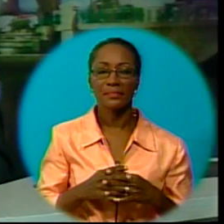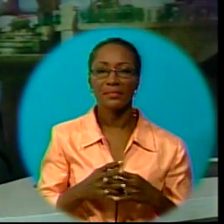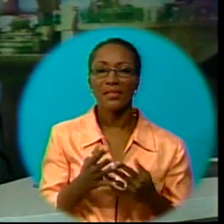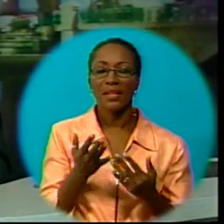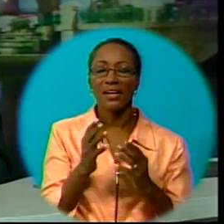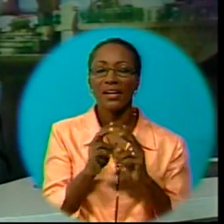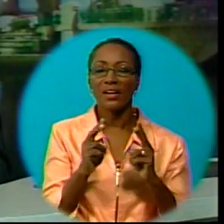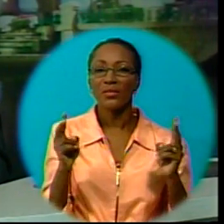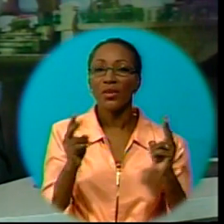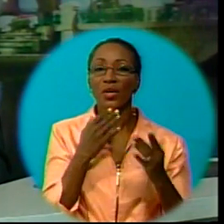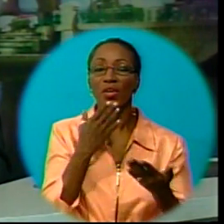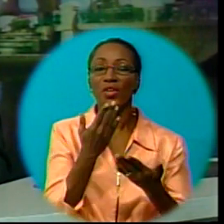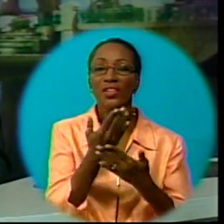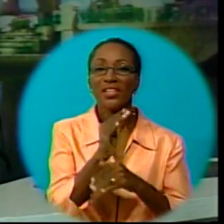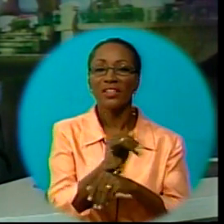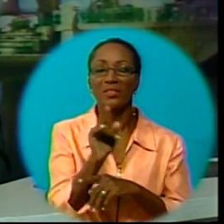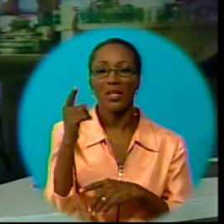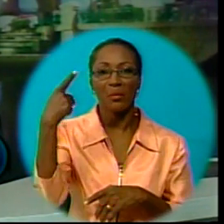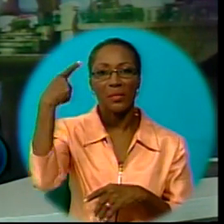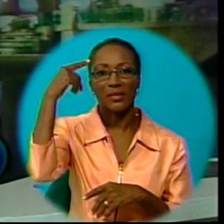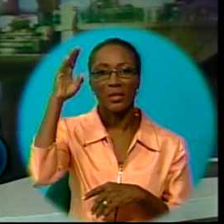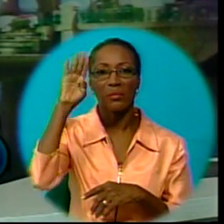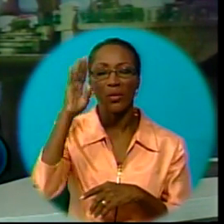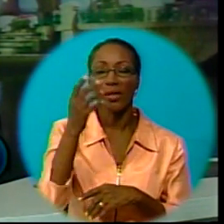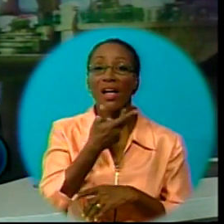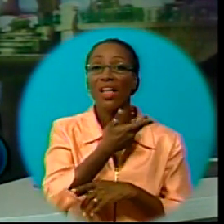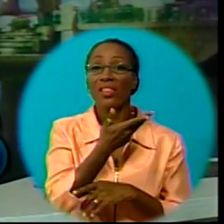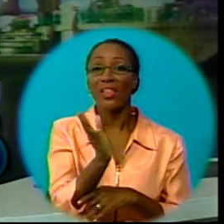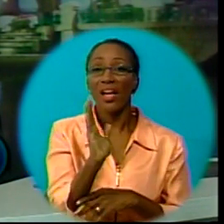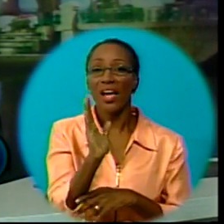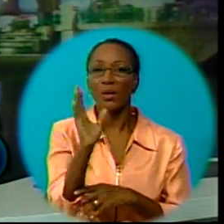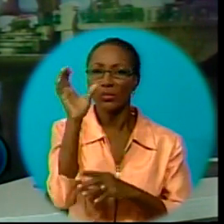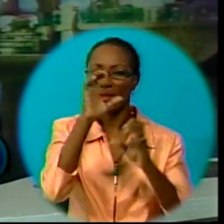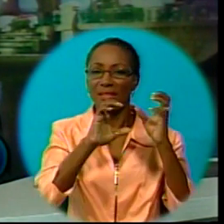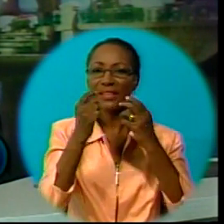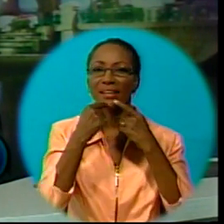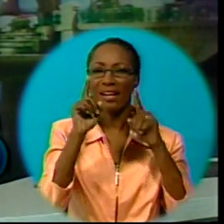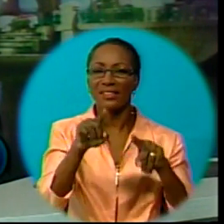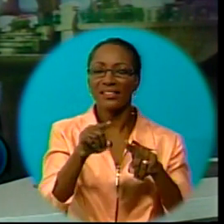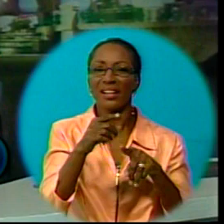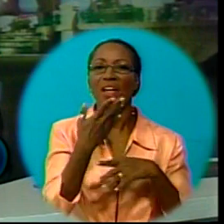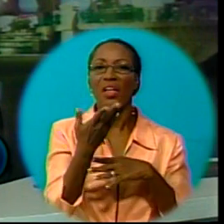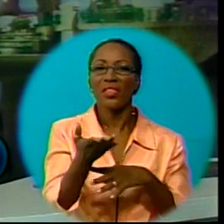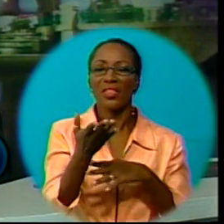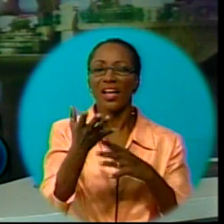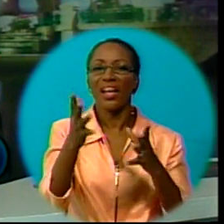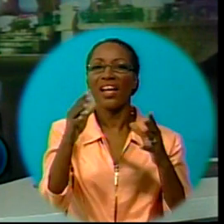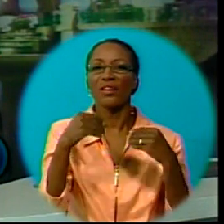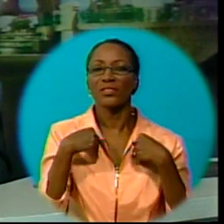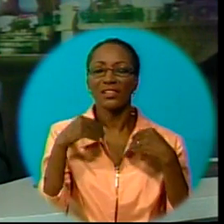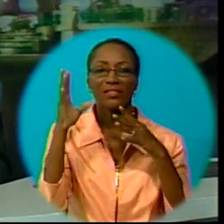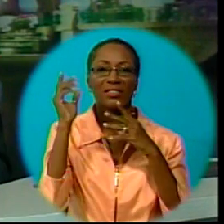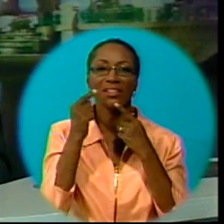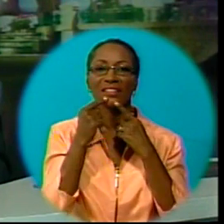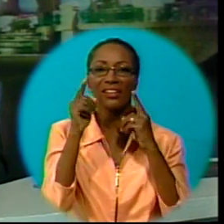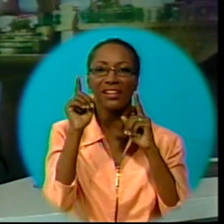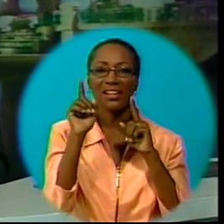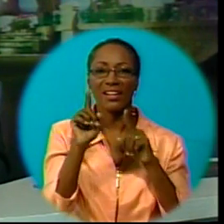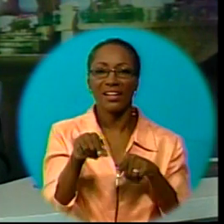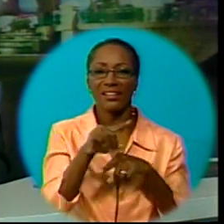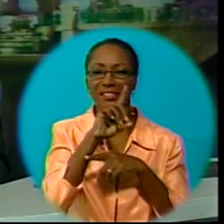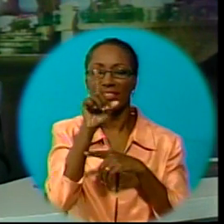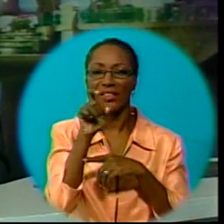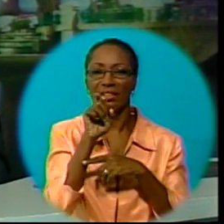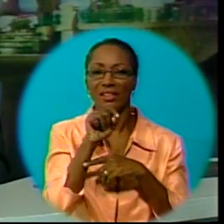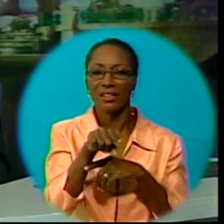A very good evening to you. I'm Pearson Bowen. They were seeking answers and they got a response. Former workers of the Beautify